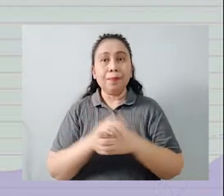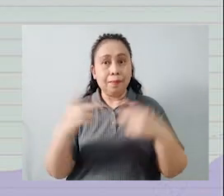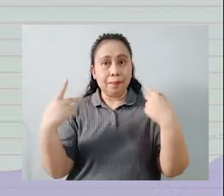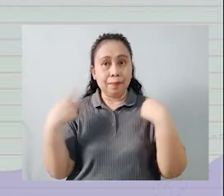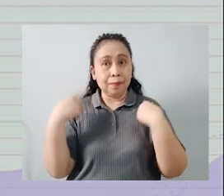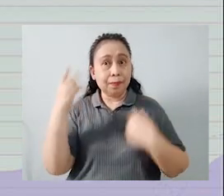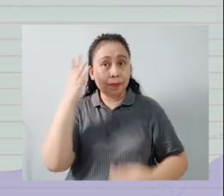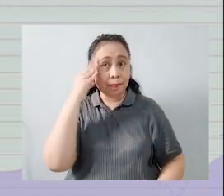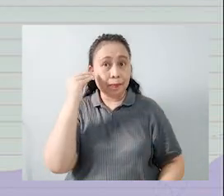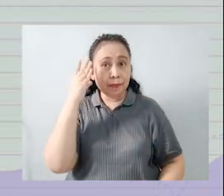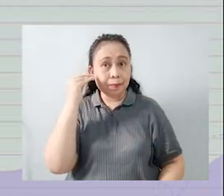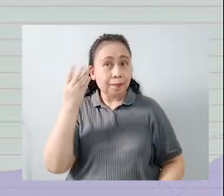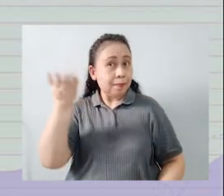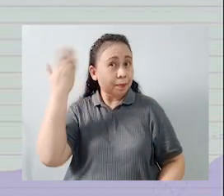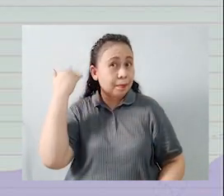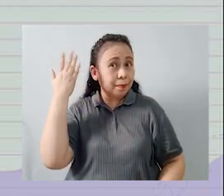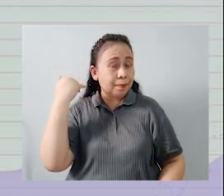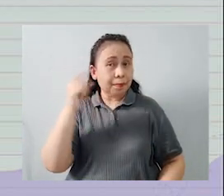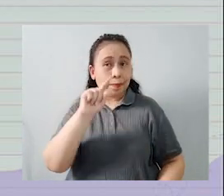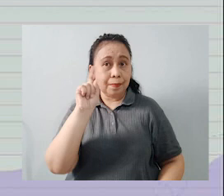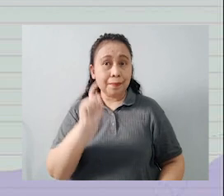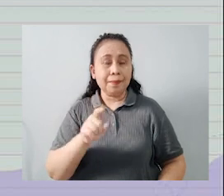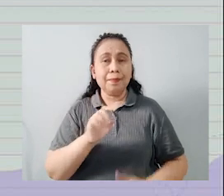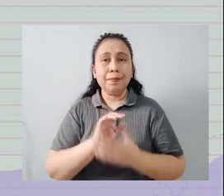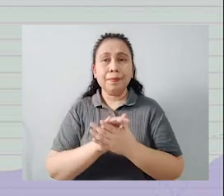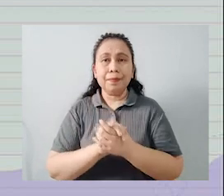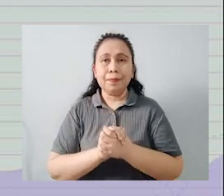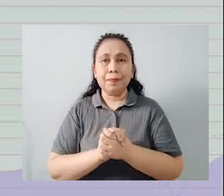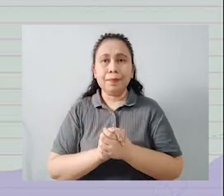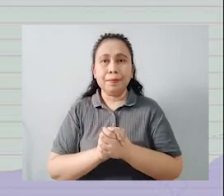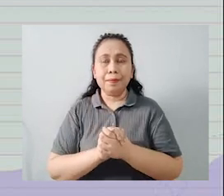Have you experienced earthquakes in the past?